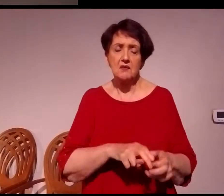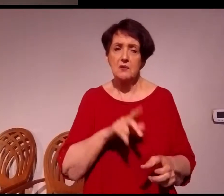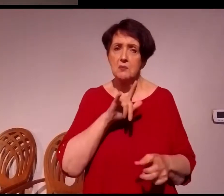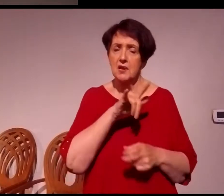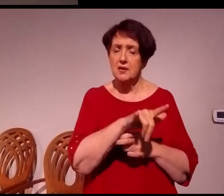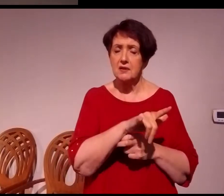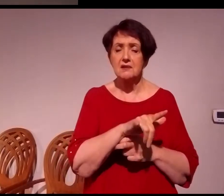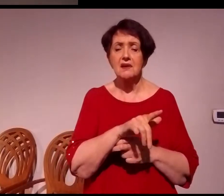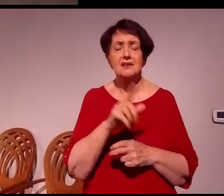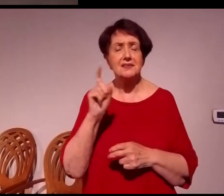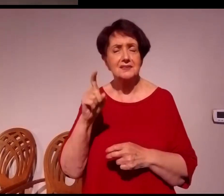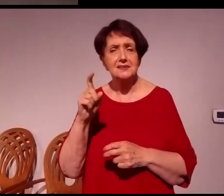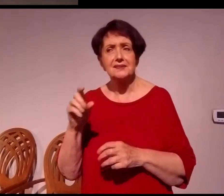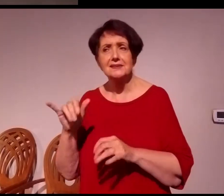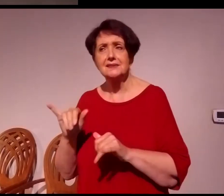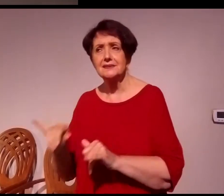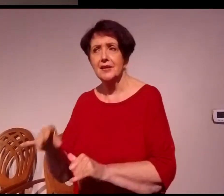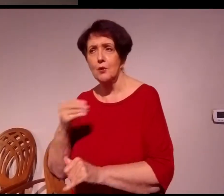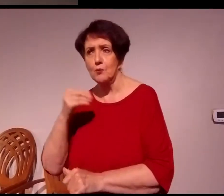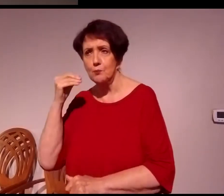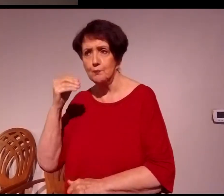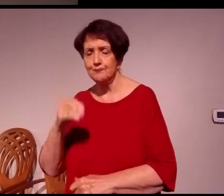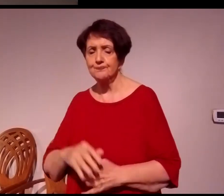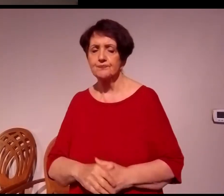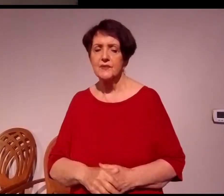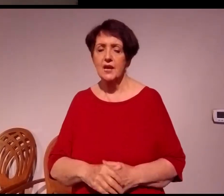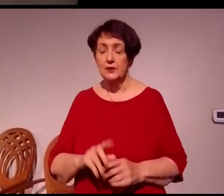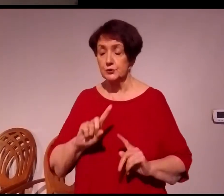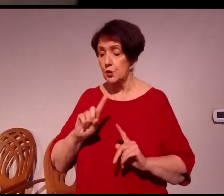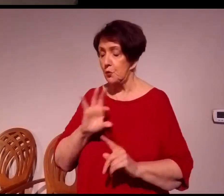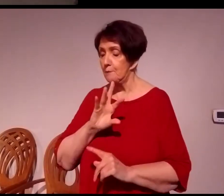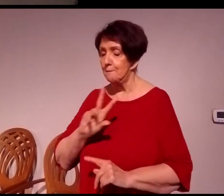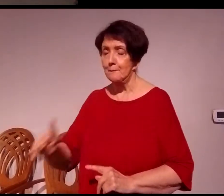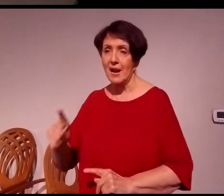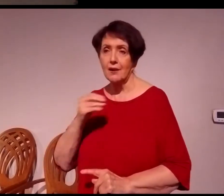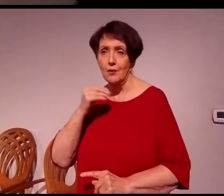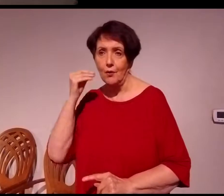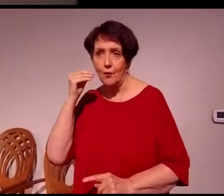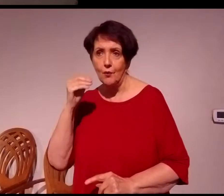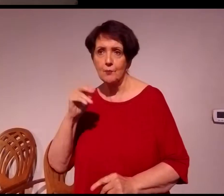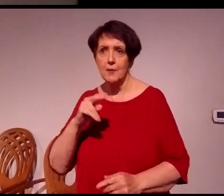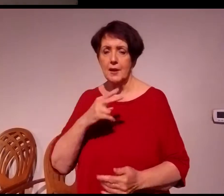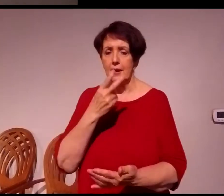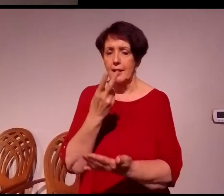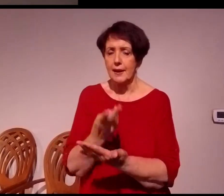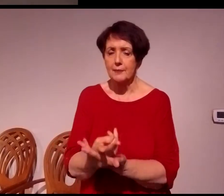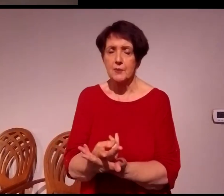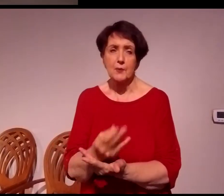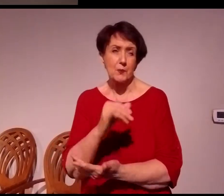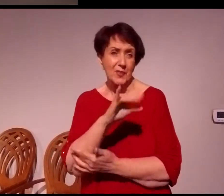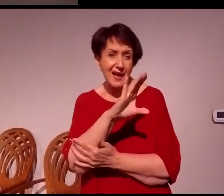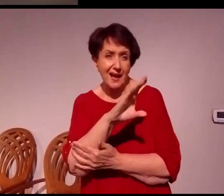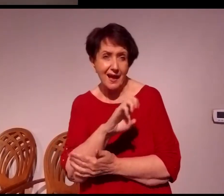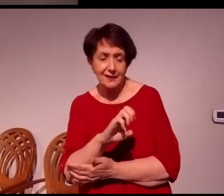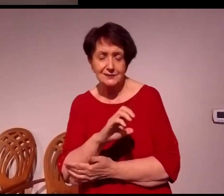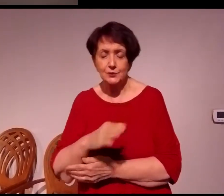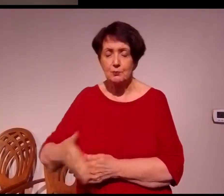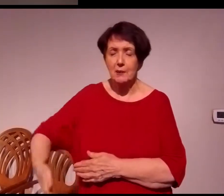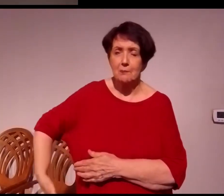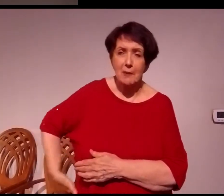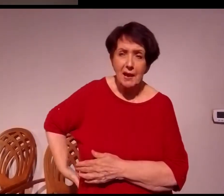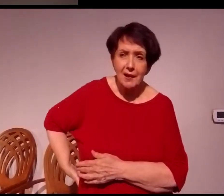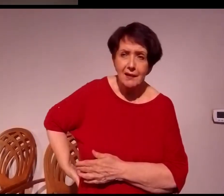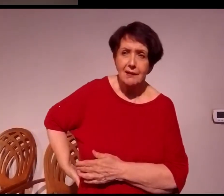stay home. So I went home. I got on ice. I laid on my back. The chiropractor happened to have